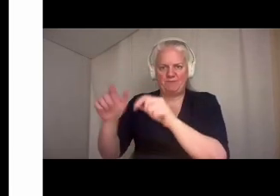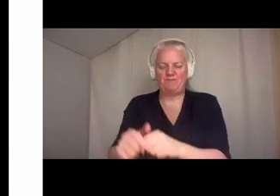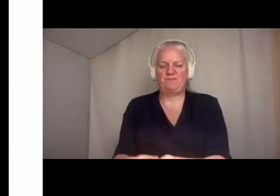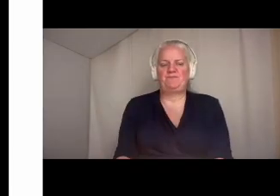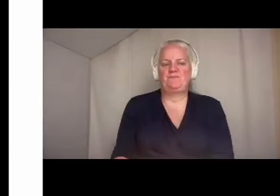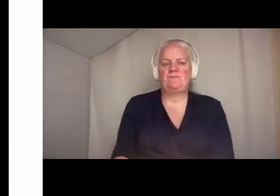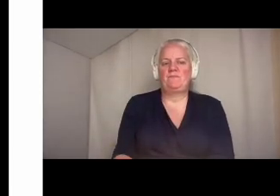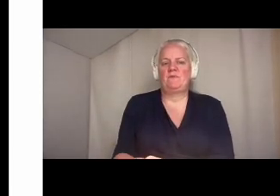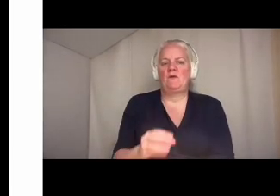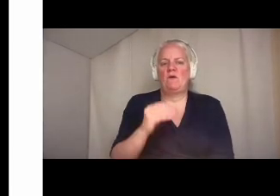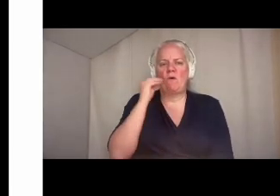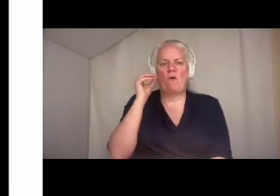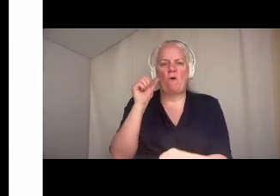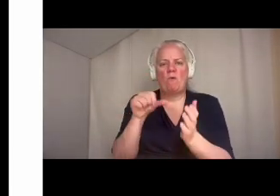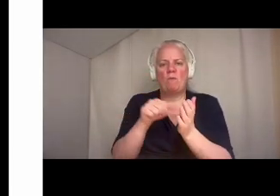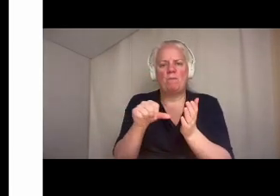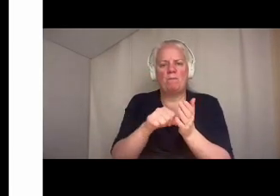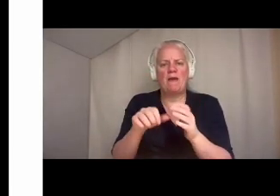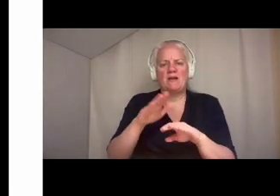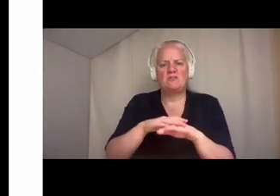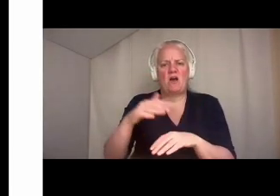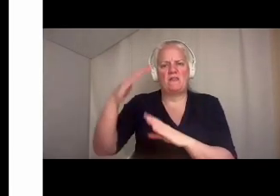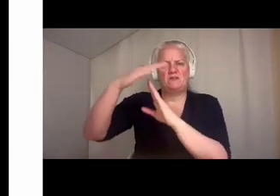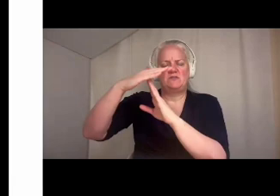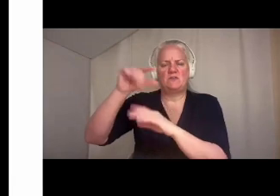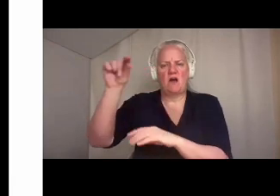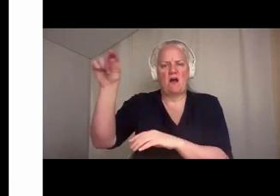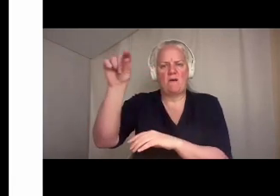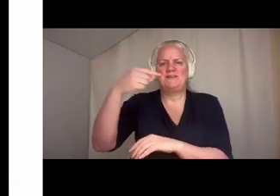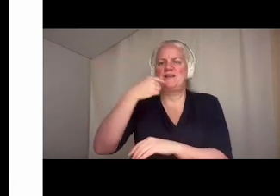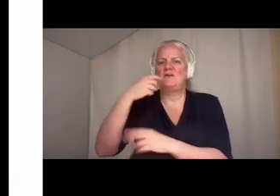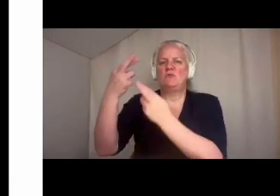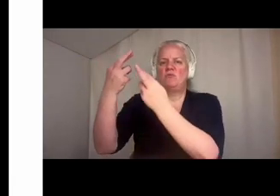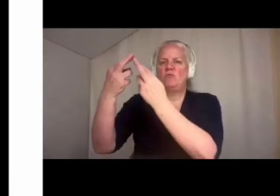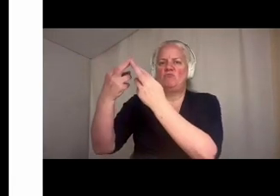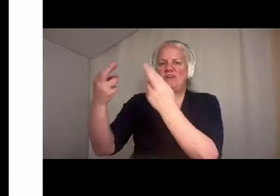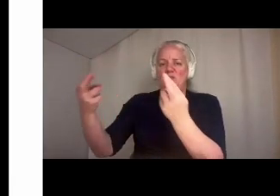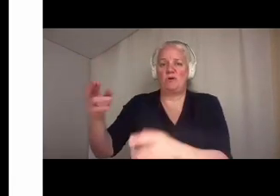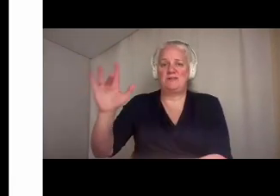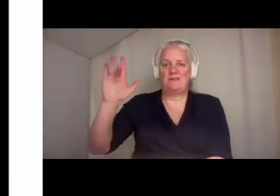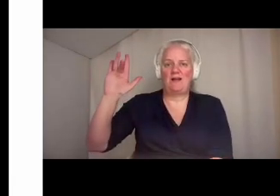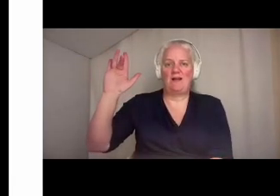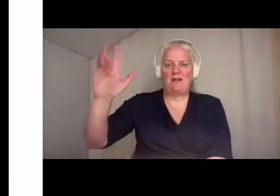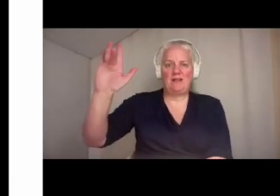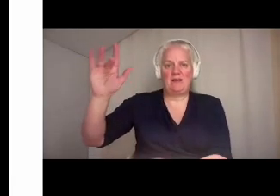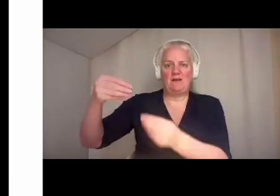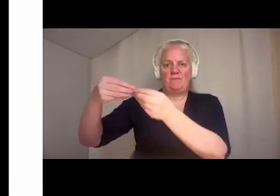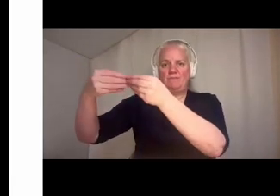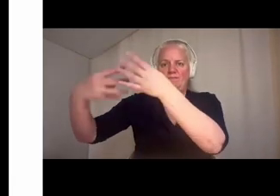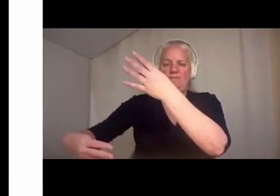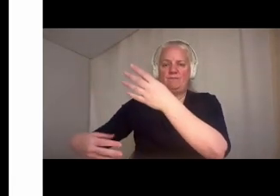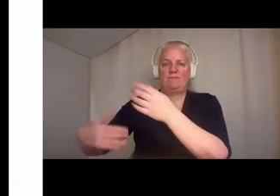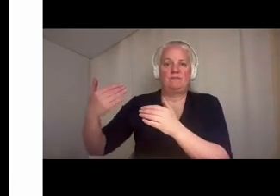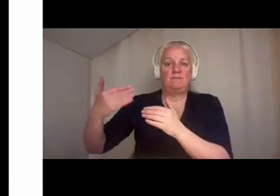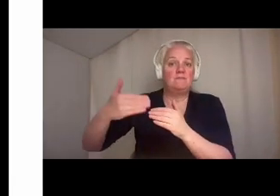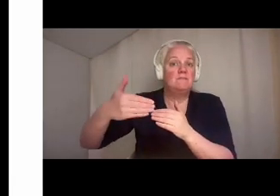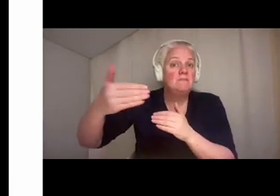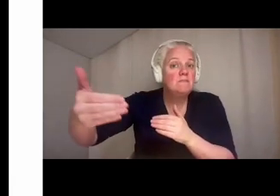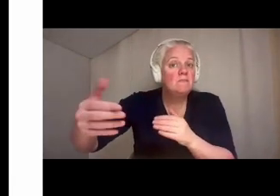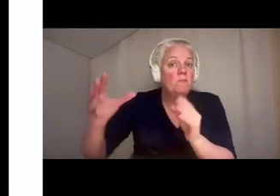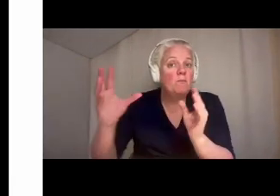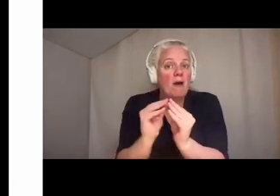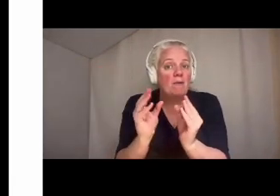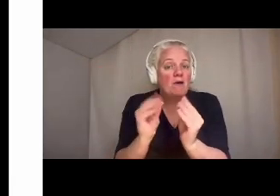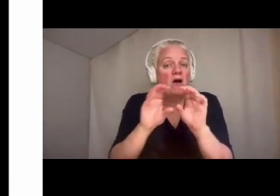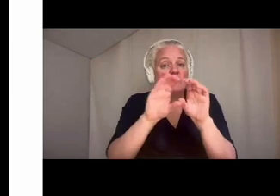resources navigation tab up at the top, and you can click there to see upcoming webinars or